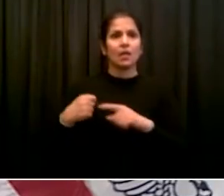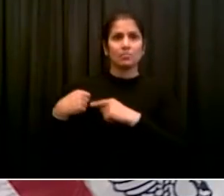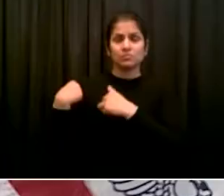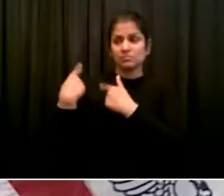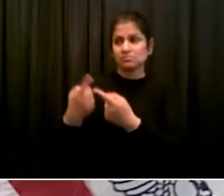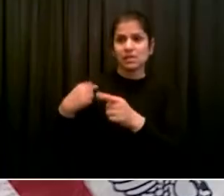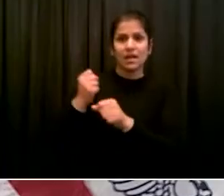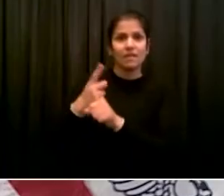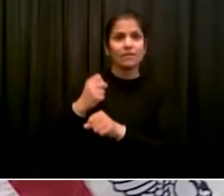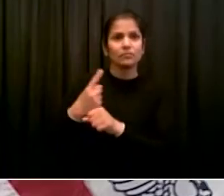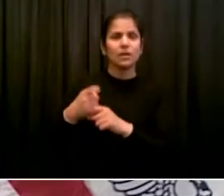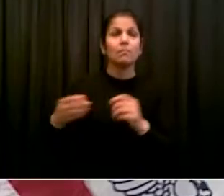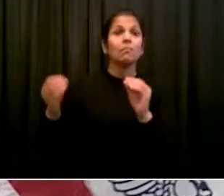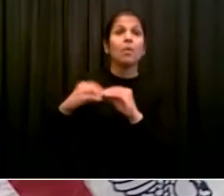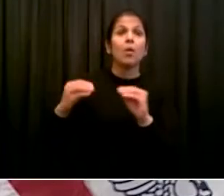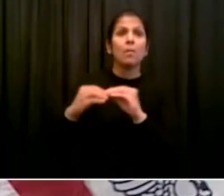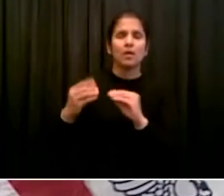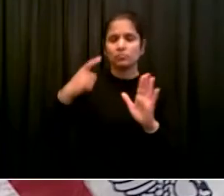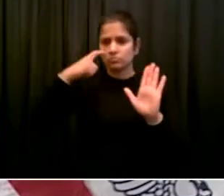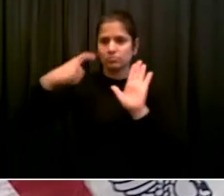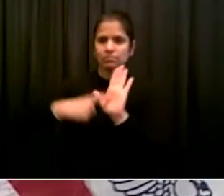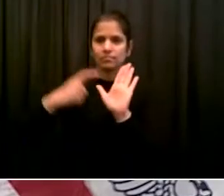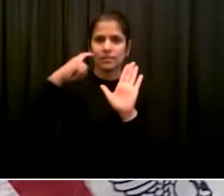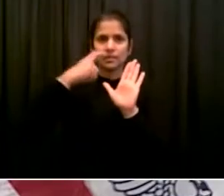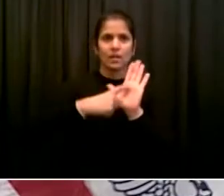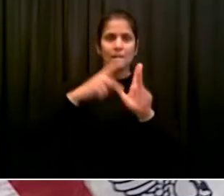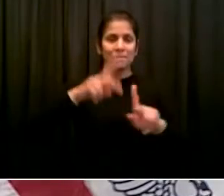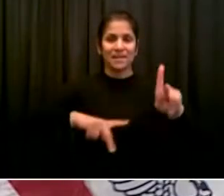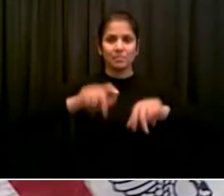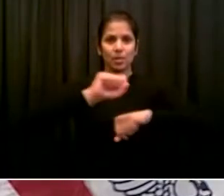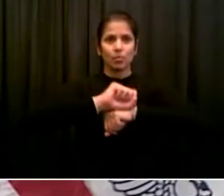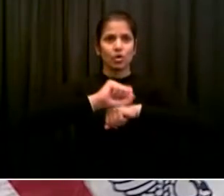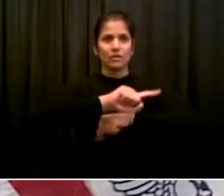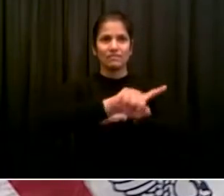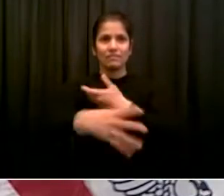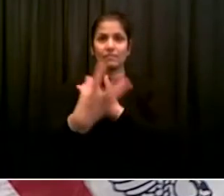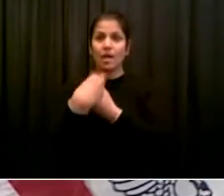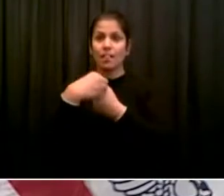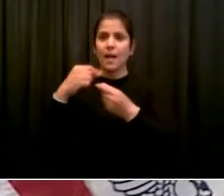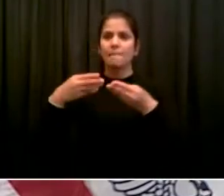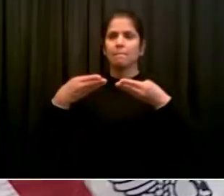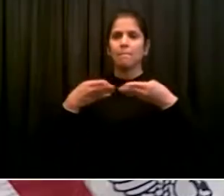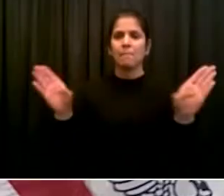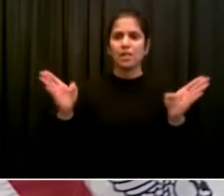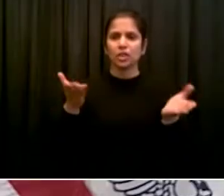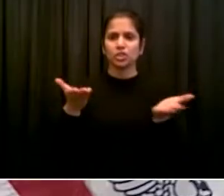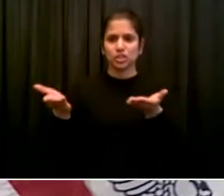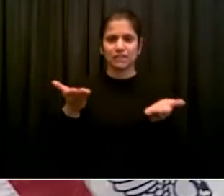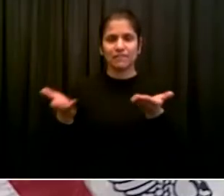for working people, including so many of our public servants, it is very hard to afford this city.